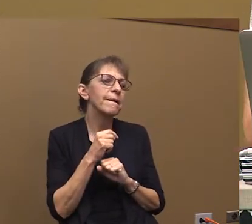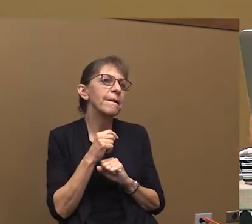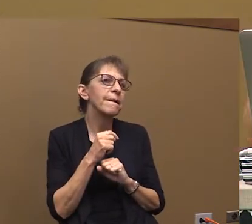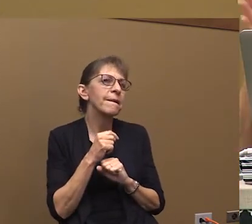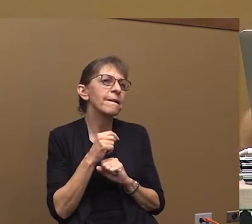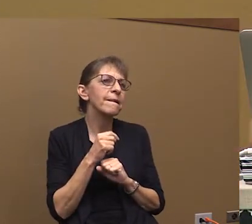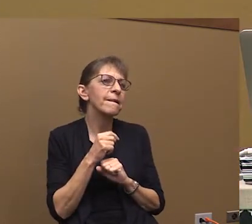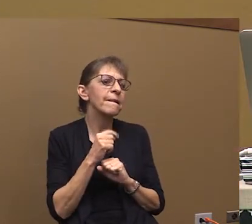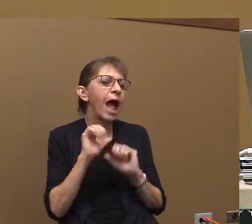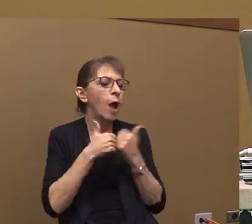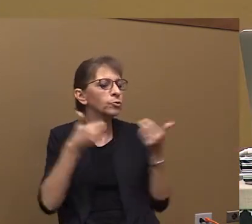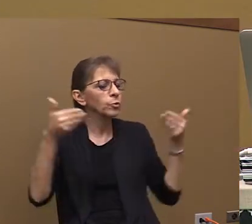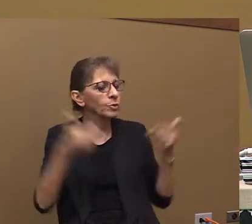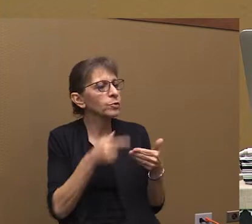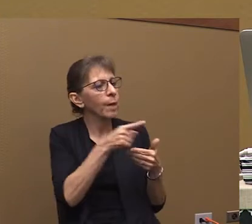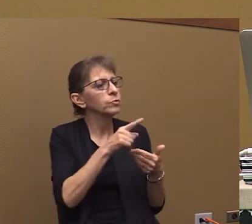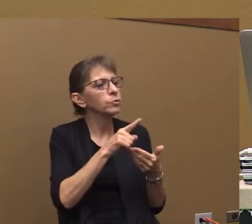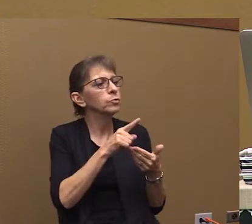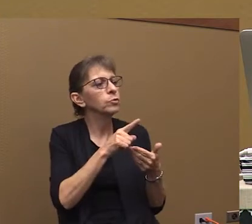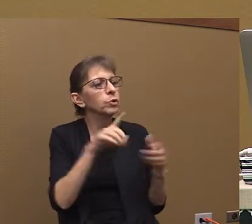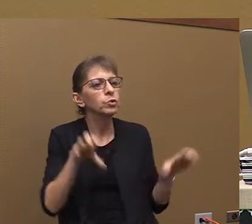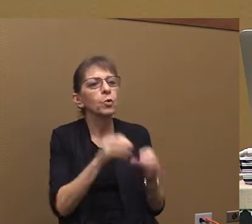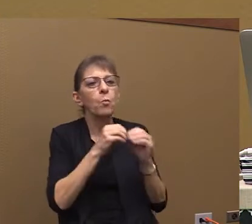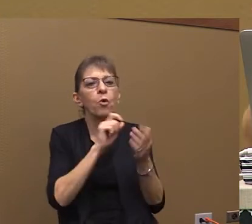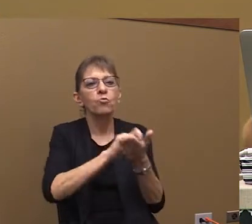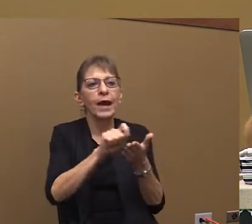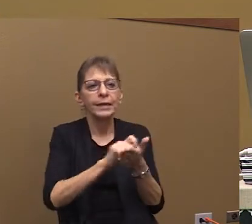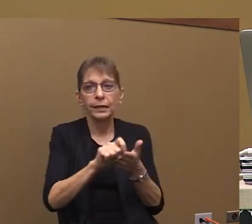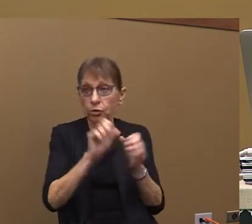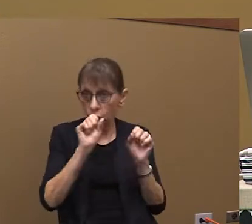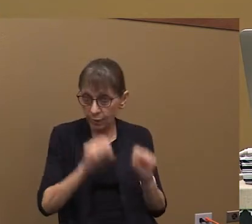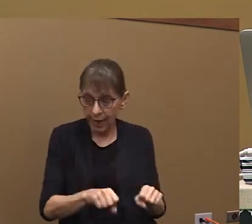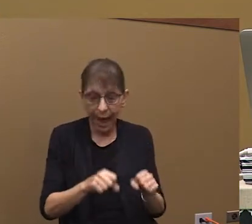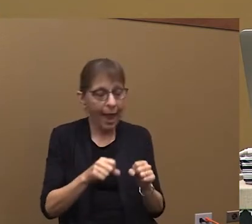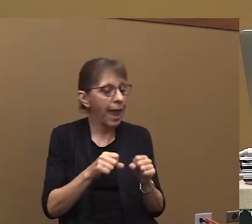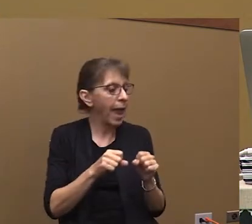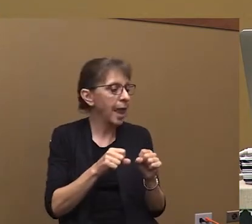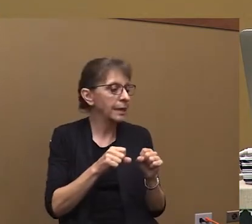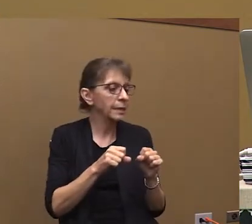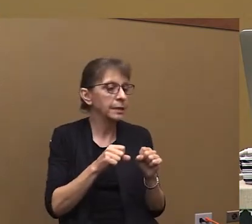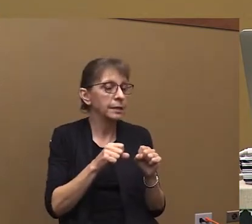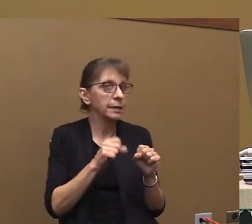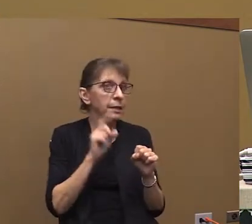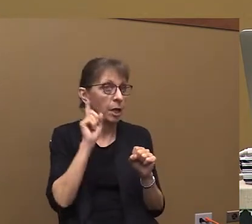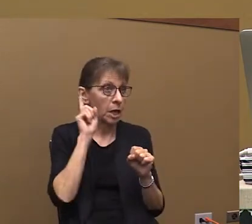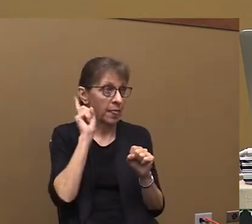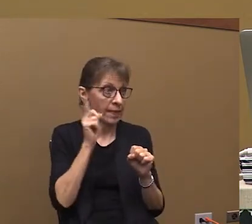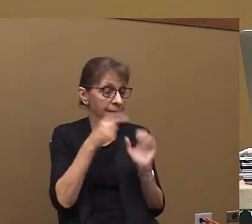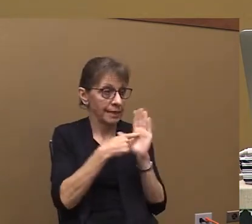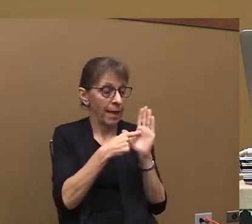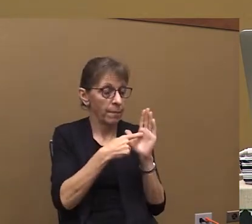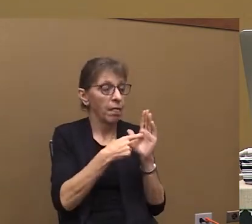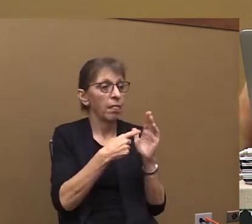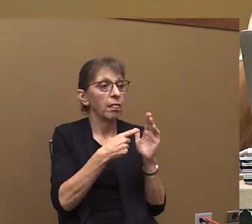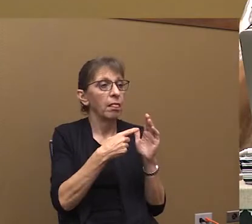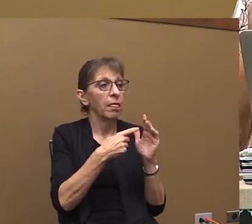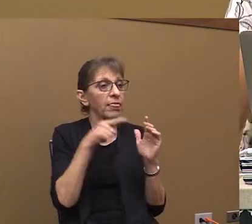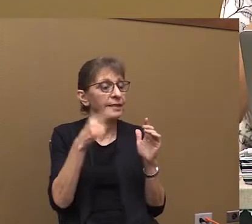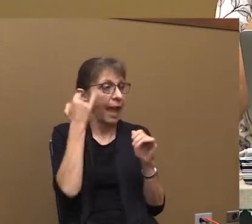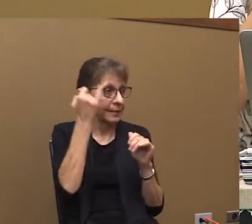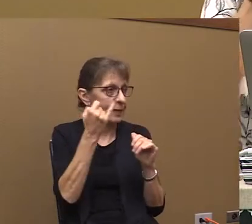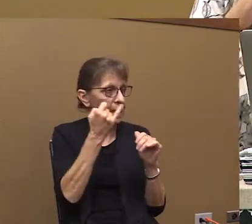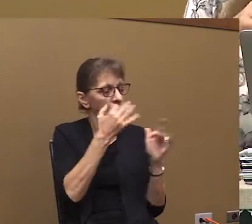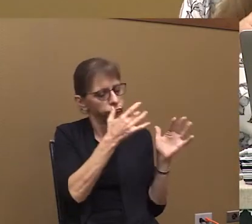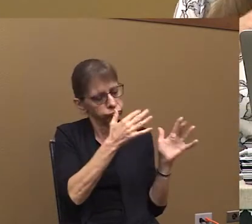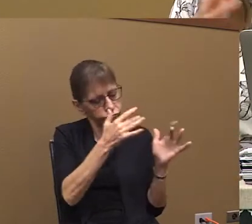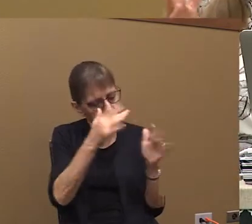she took this as an introduction before they had to do more writing. So you actually can